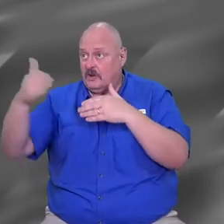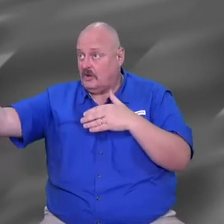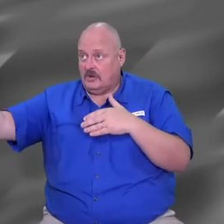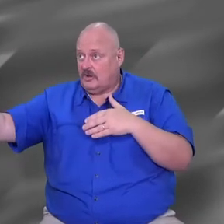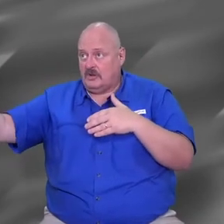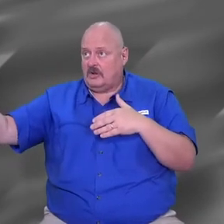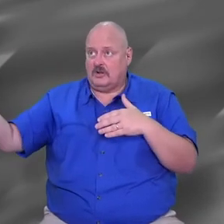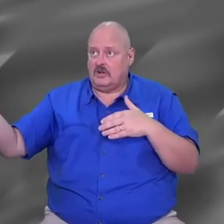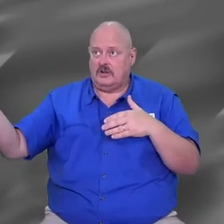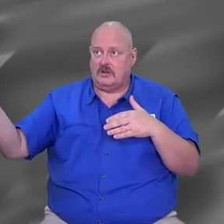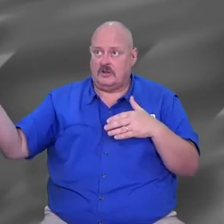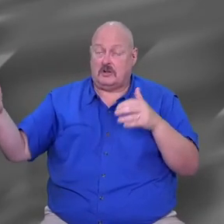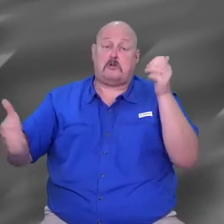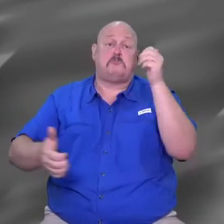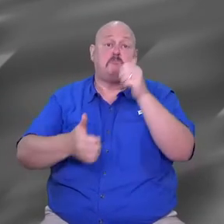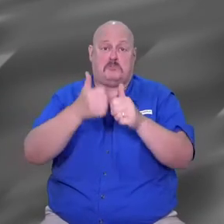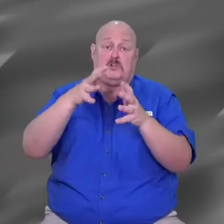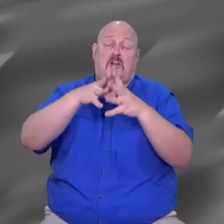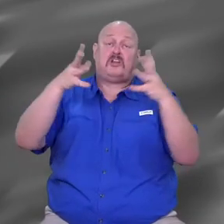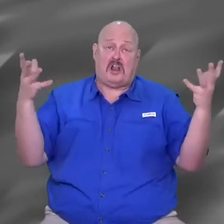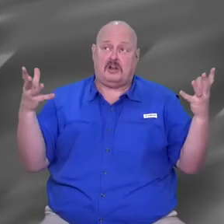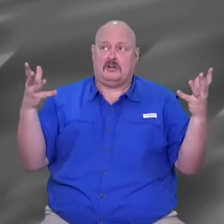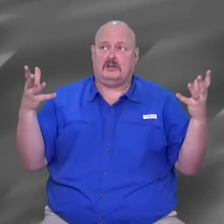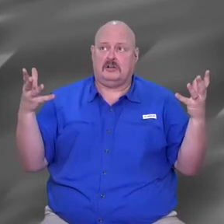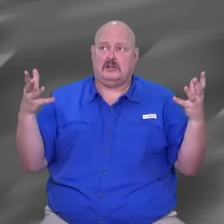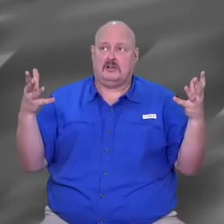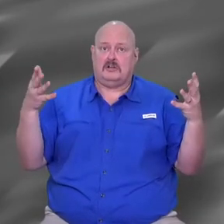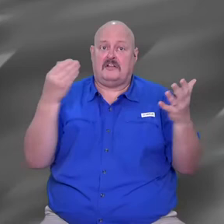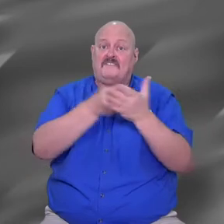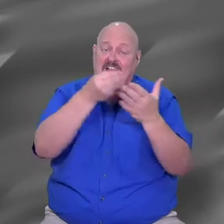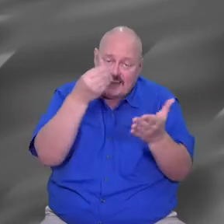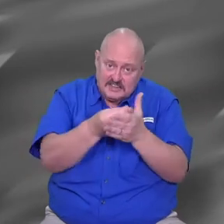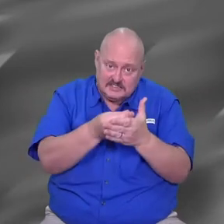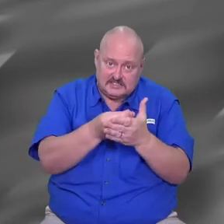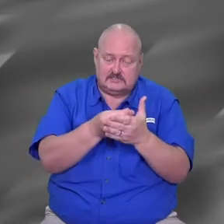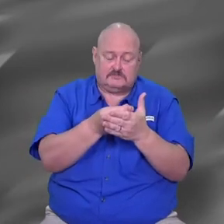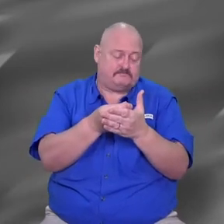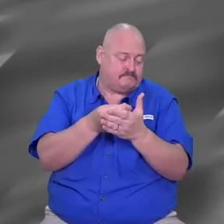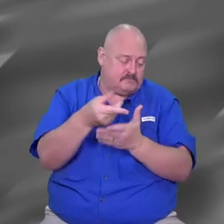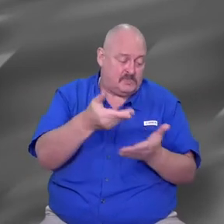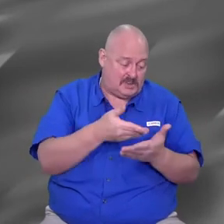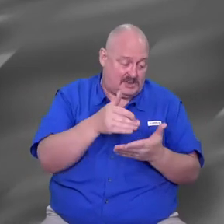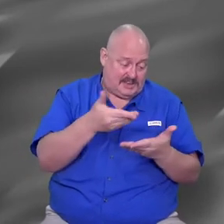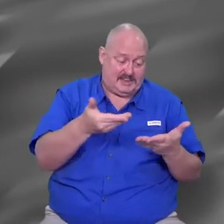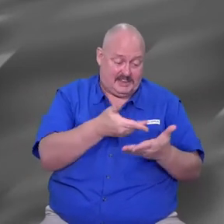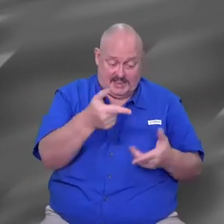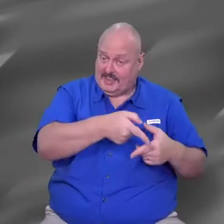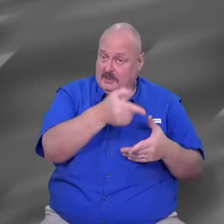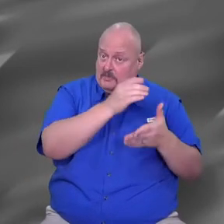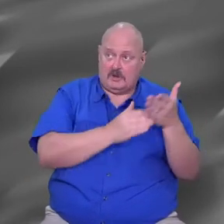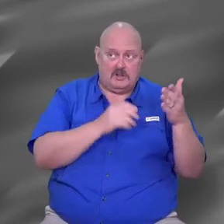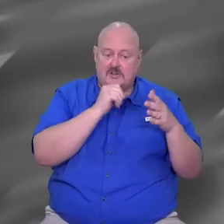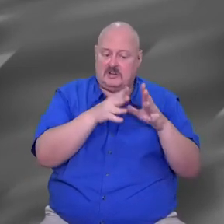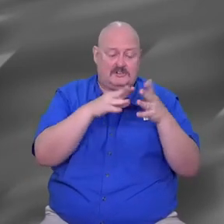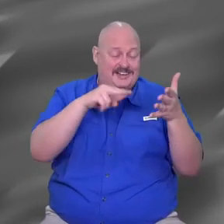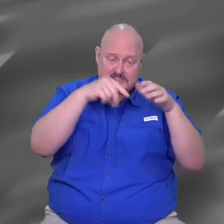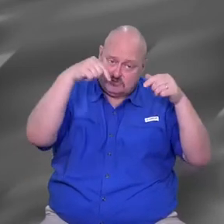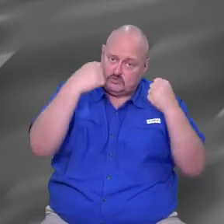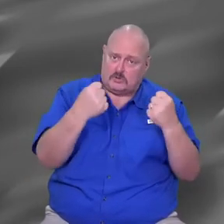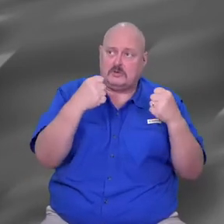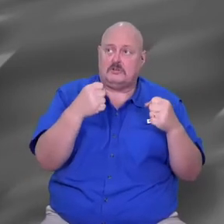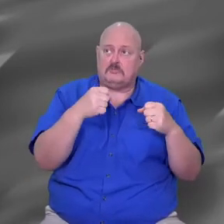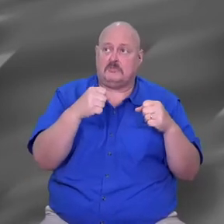it is an overwhelming amount of dealing with finances and money. Here in this narrative section, not nearly as intense, but trust